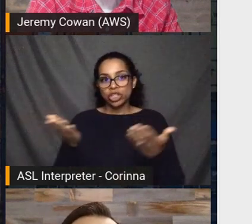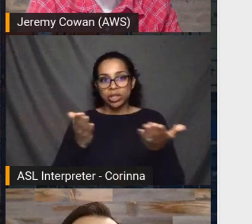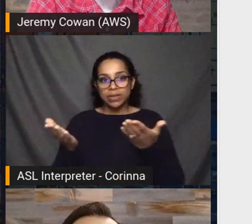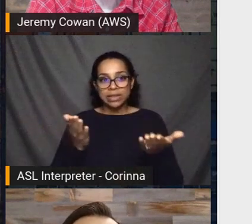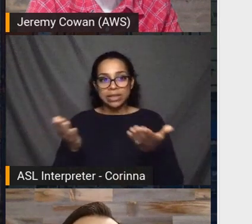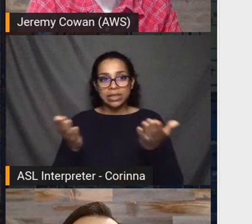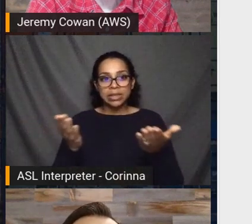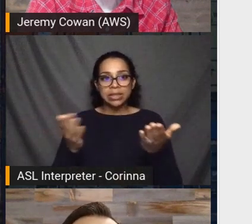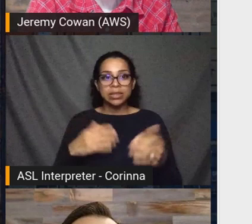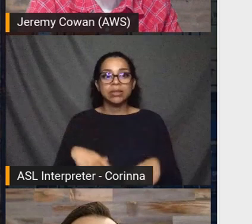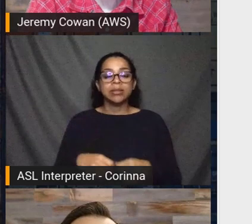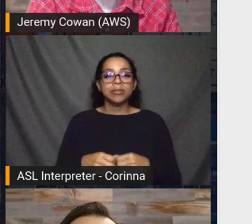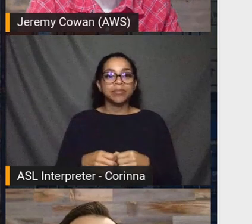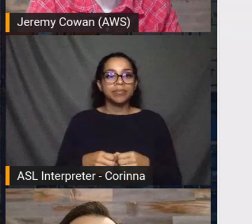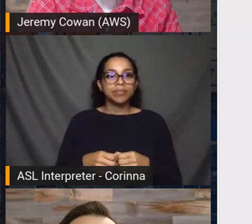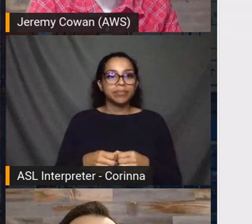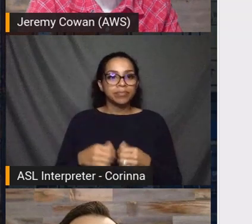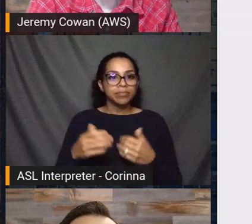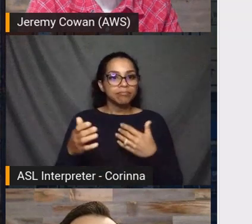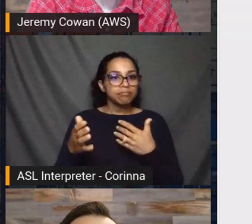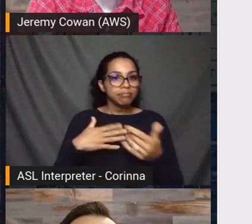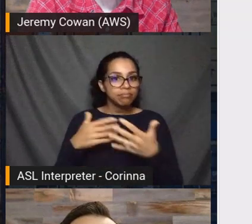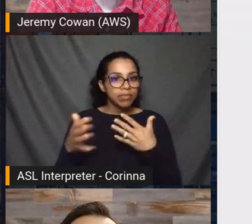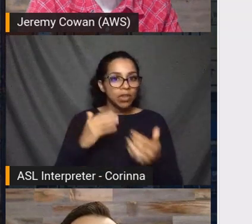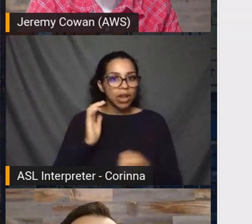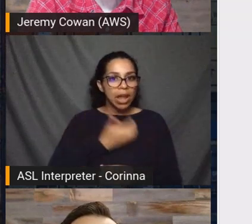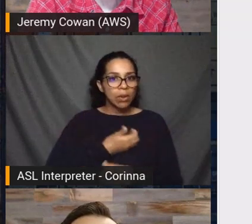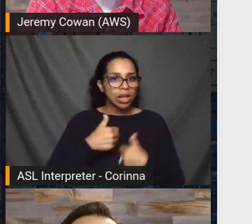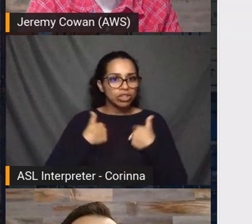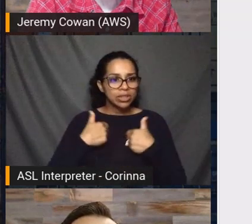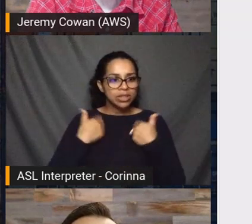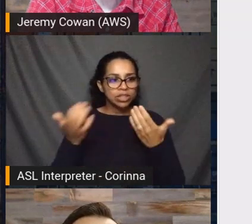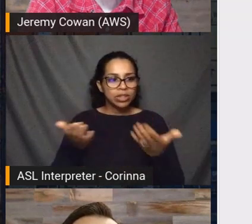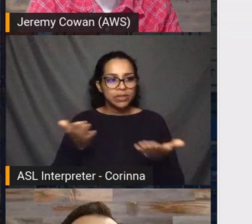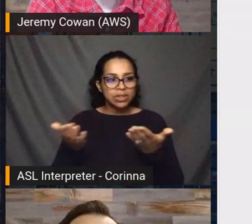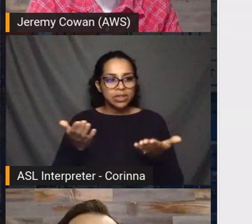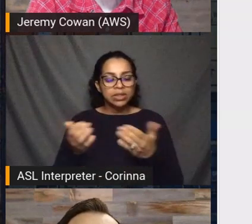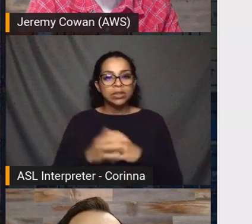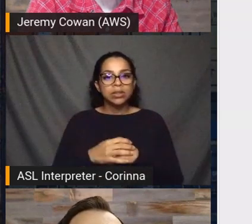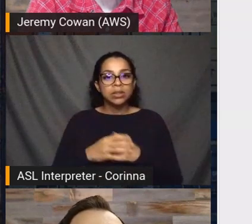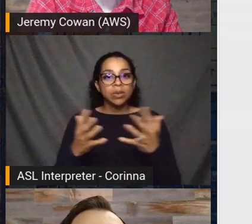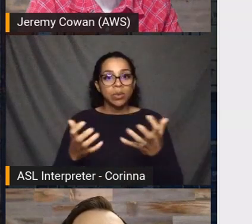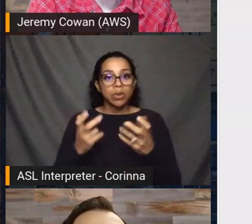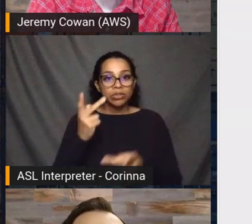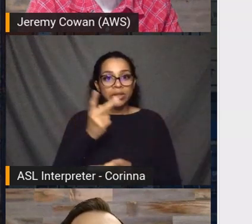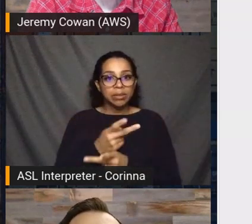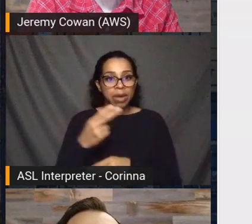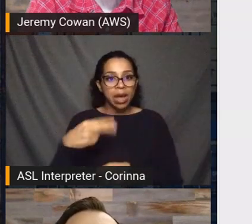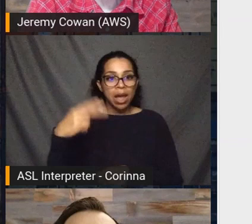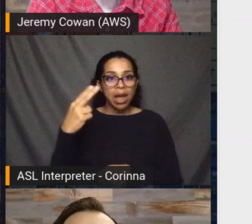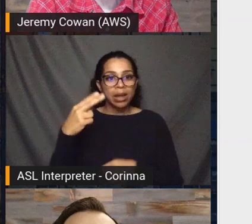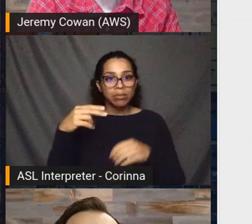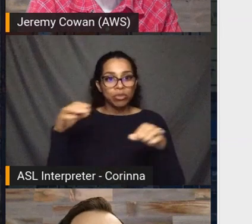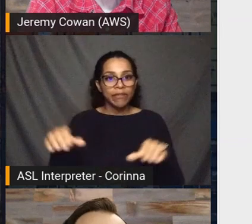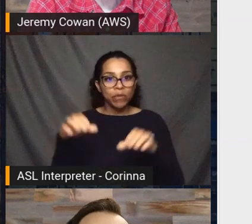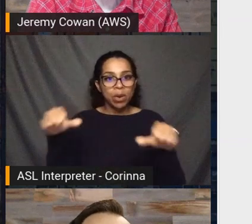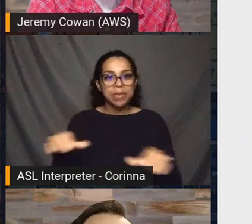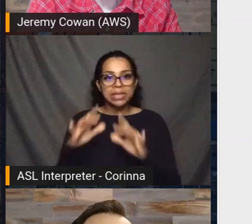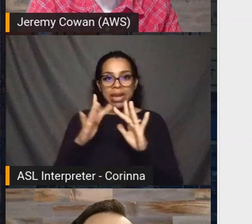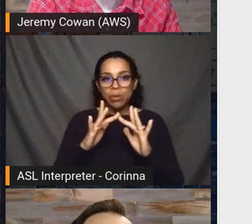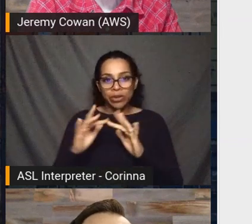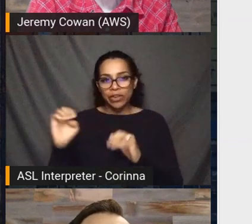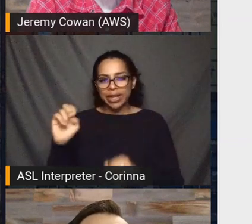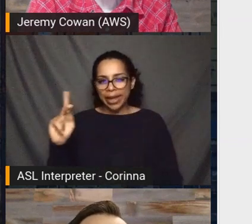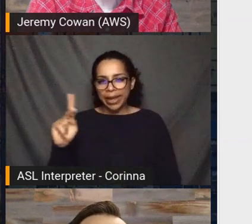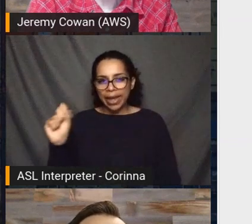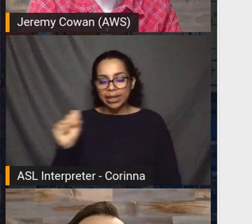or on our AWS services. Plus, we wanted to maintain a high-performance networking for our EKS customers